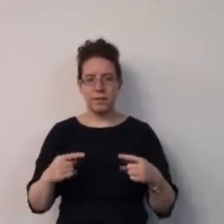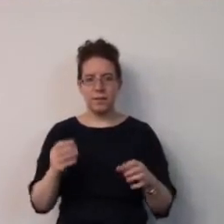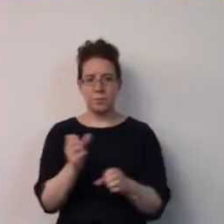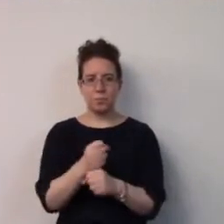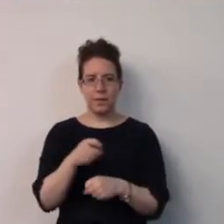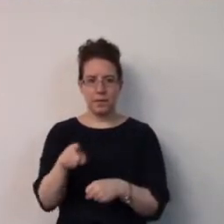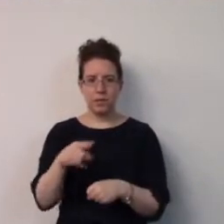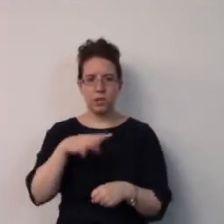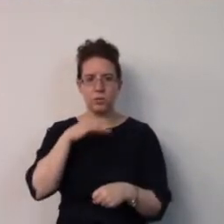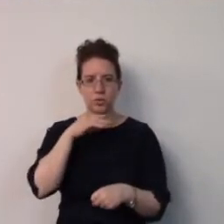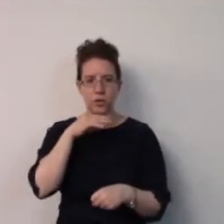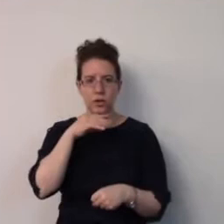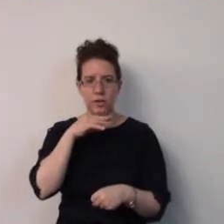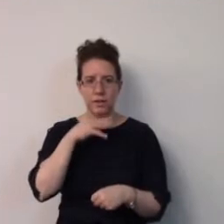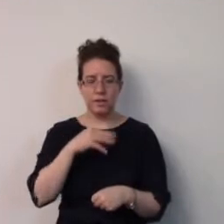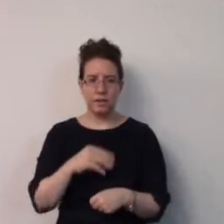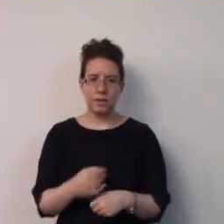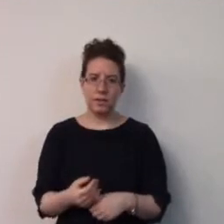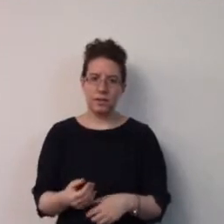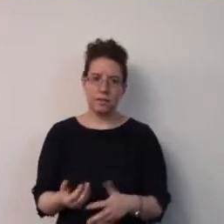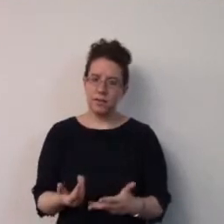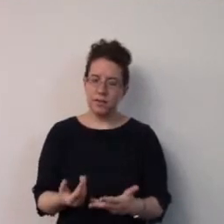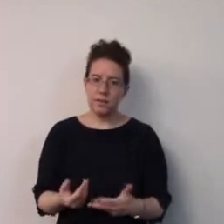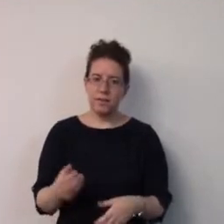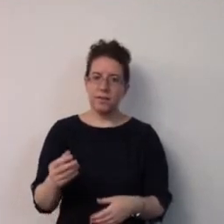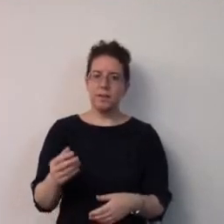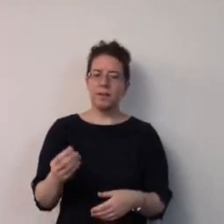doesn't defile your soul.